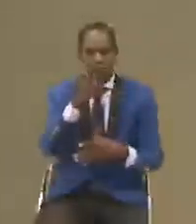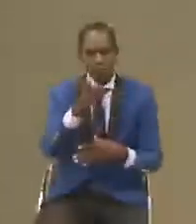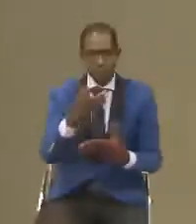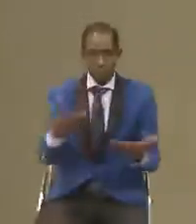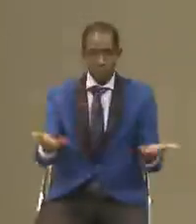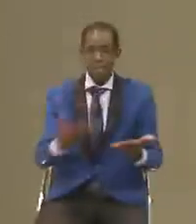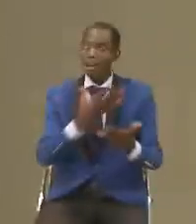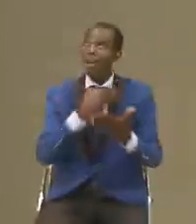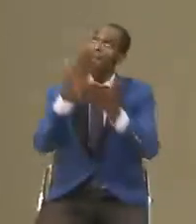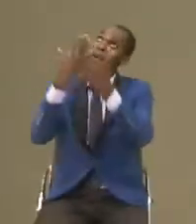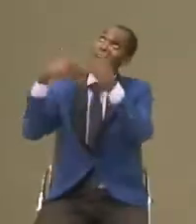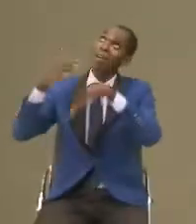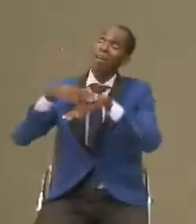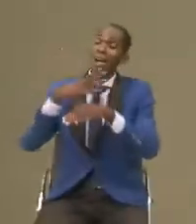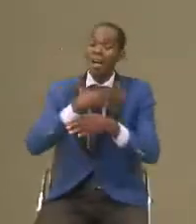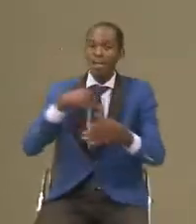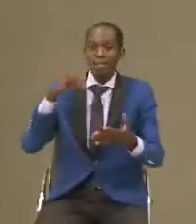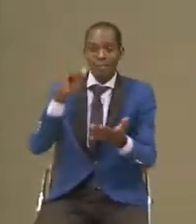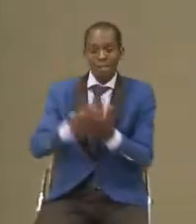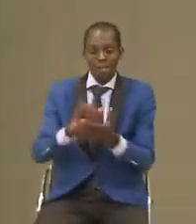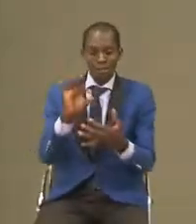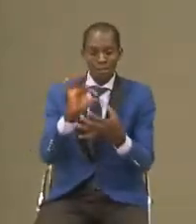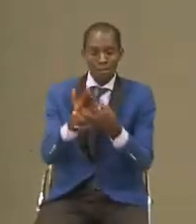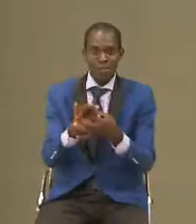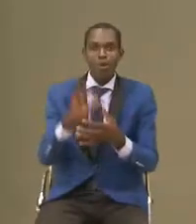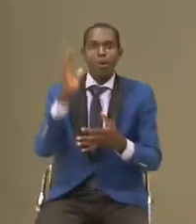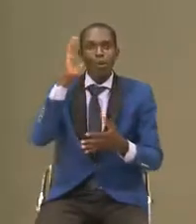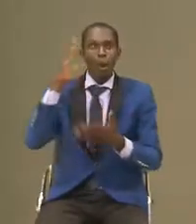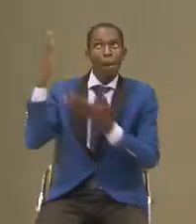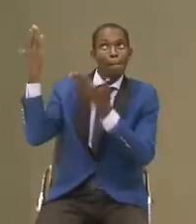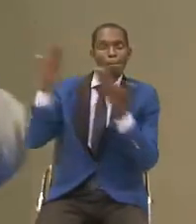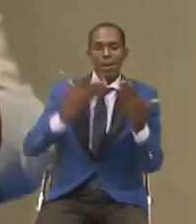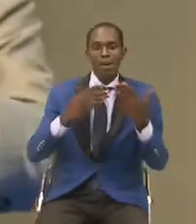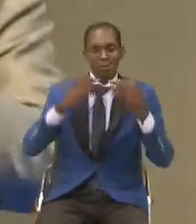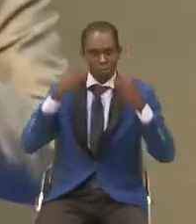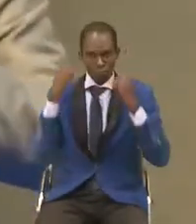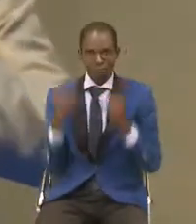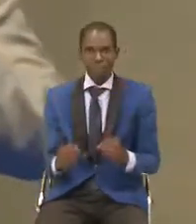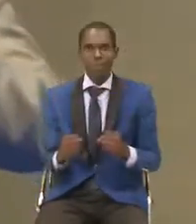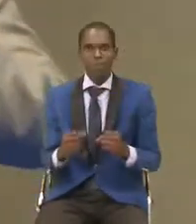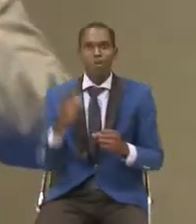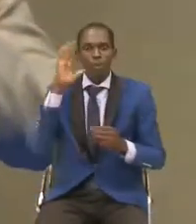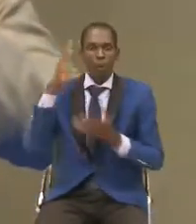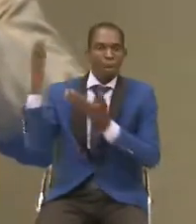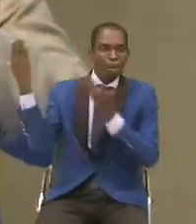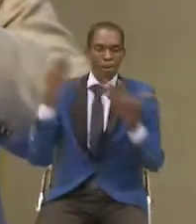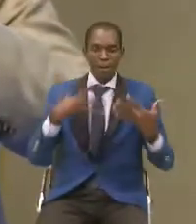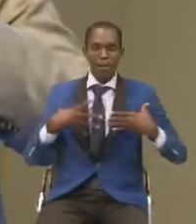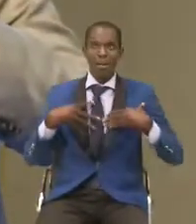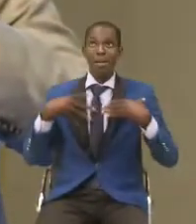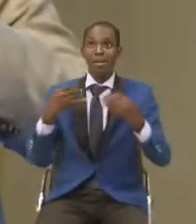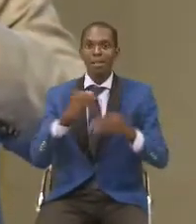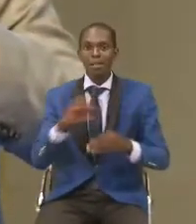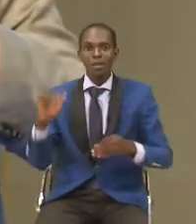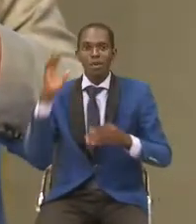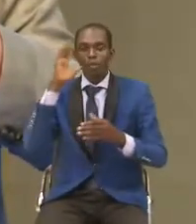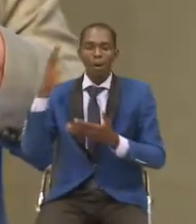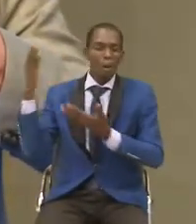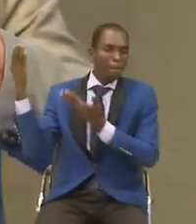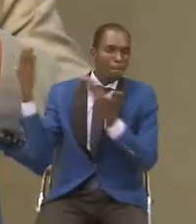there's a connection between you there and heaven. And that connection will bring